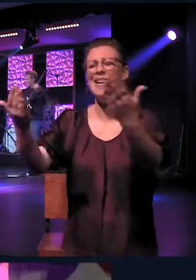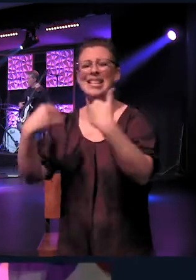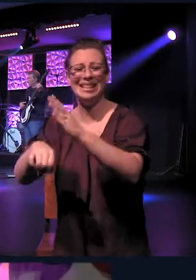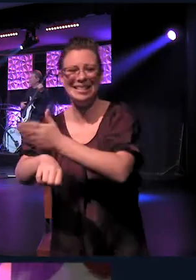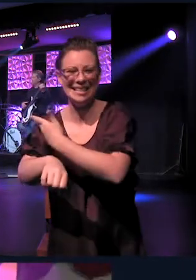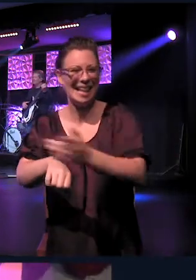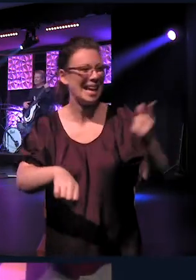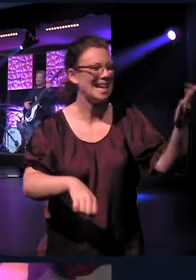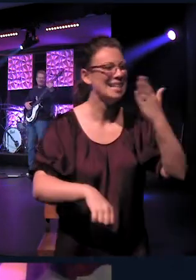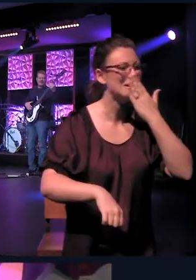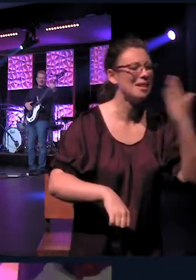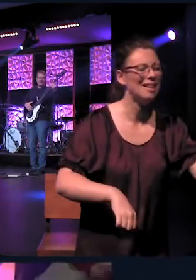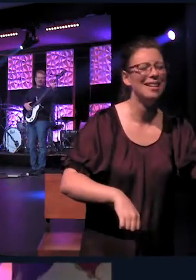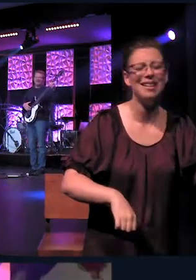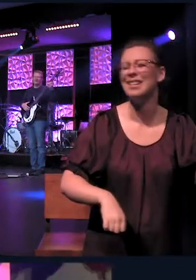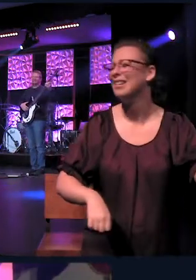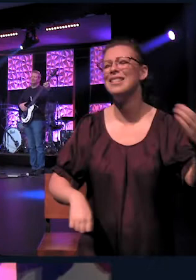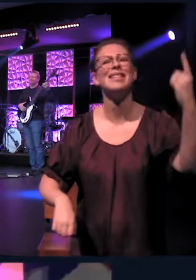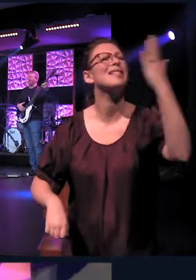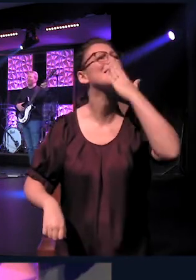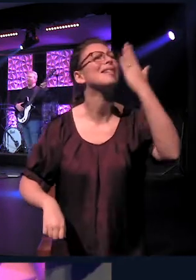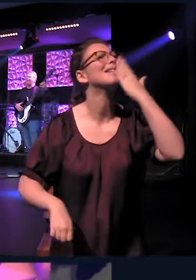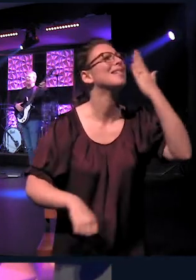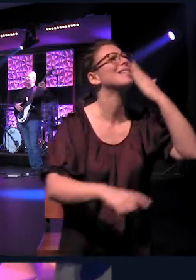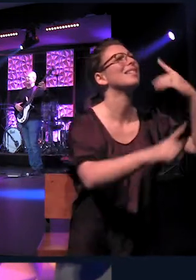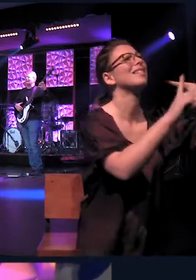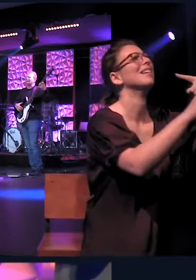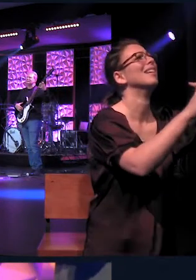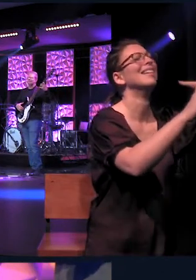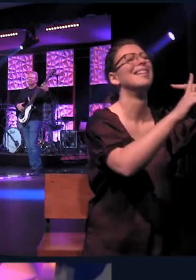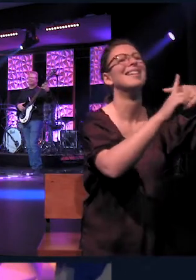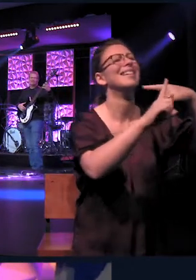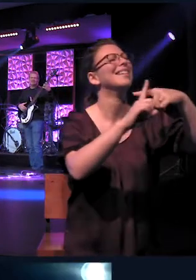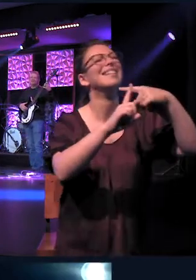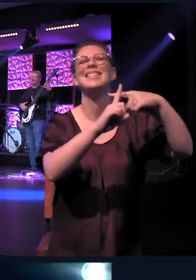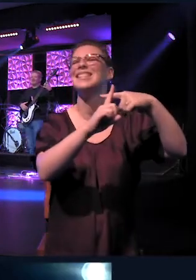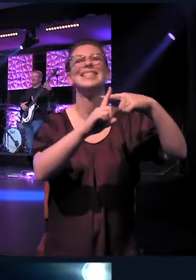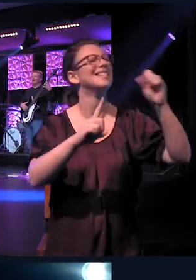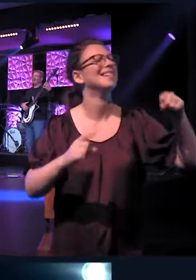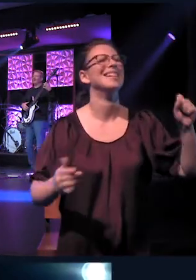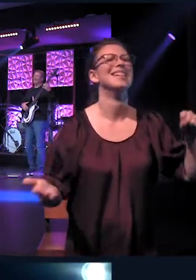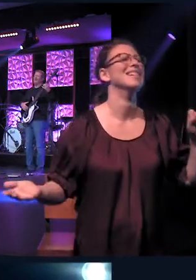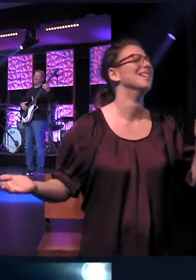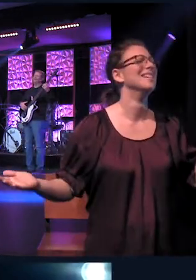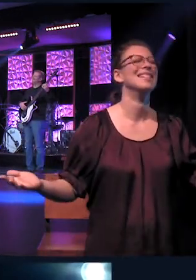good. Oh, you're good, you're good.